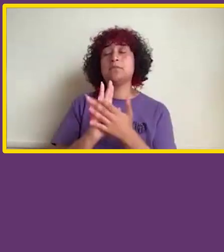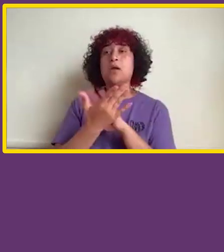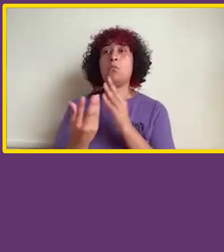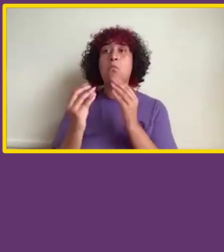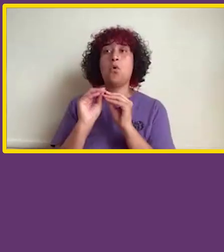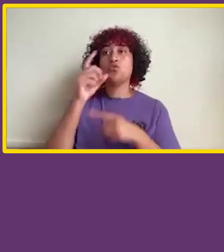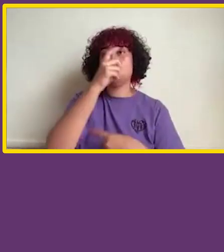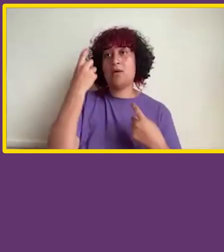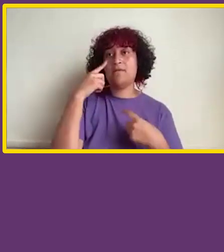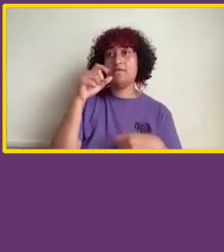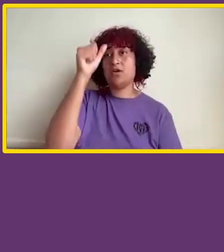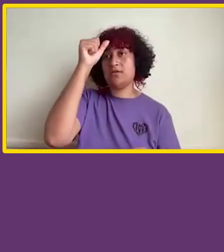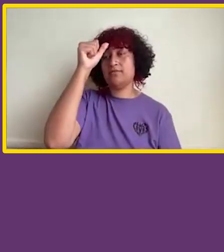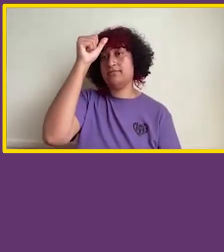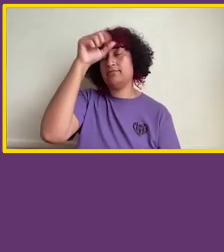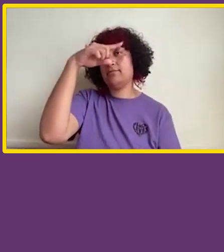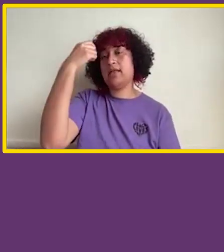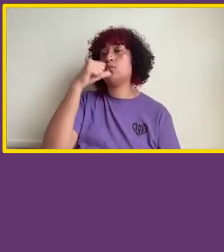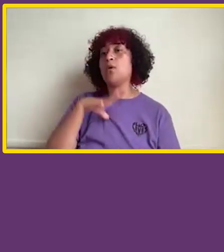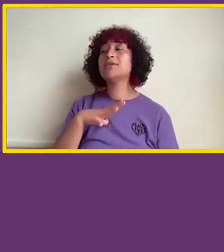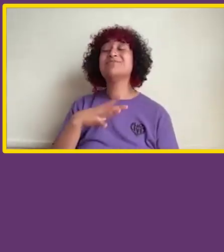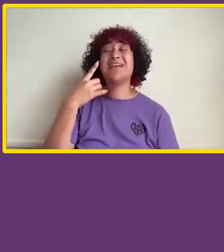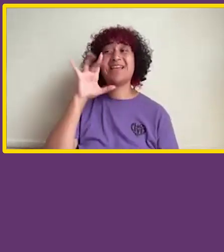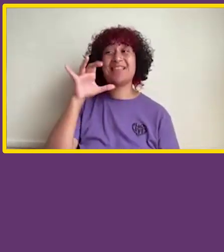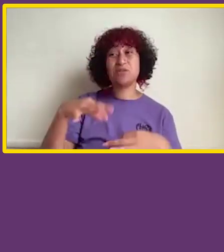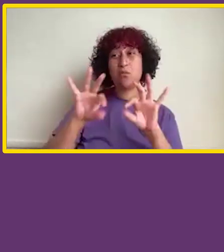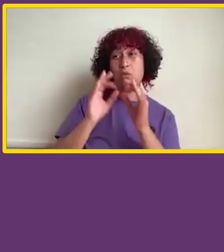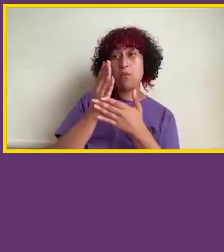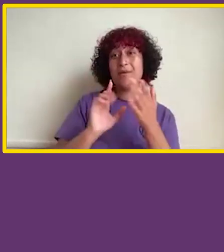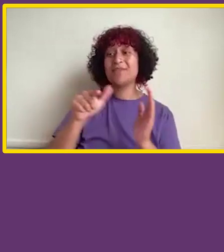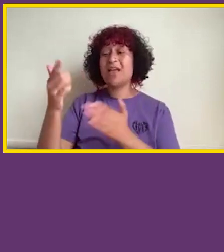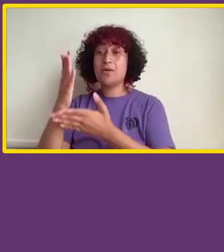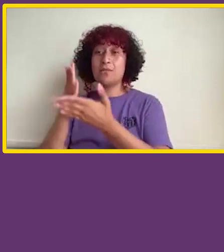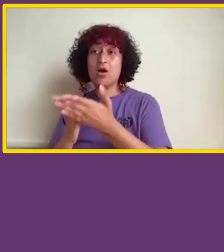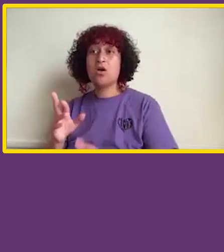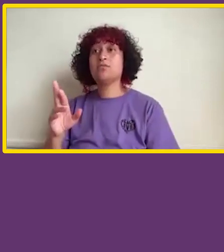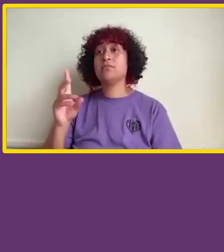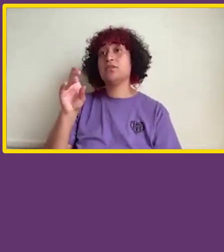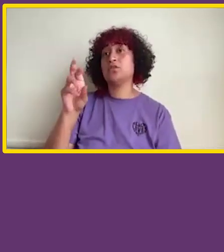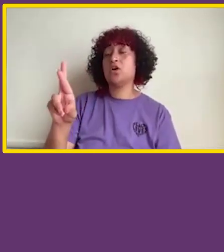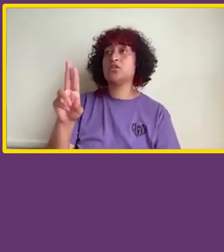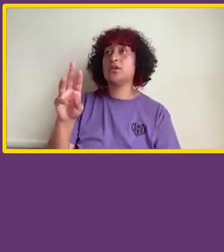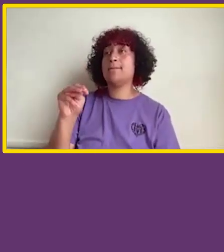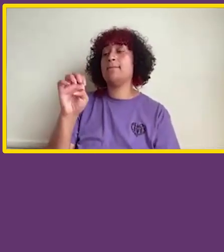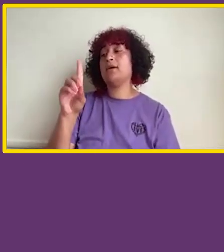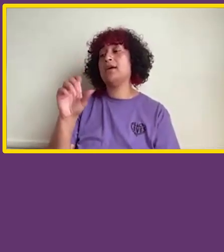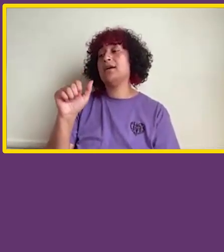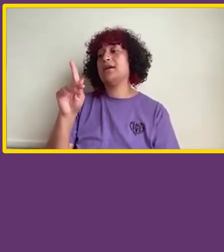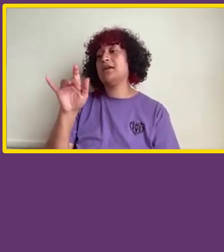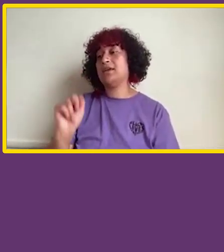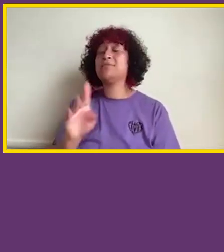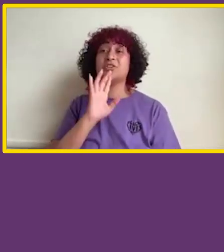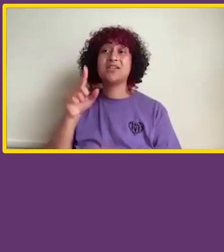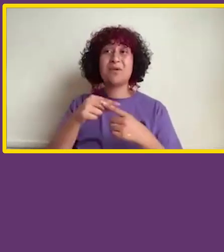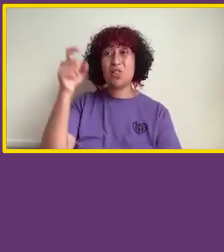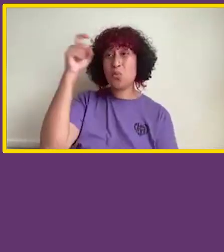woman. So I think that's an important part of it. The other part of it is that Dr. Menakem talks about the wisdom